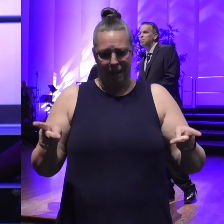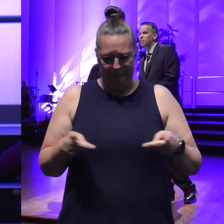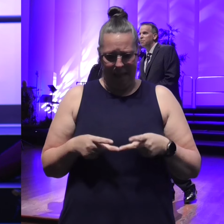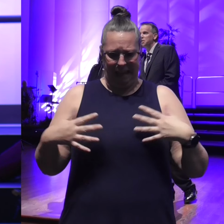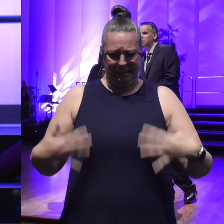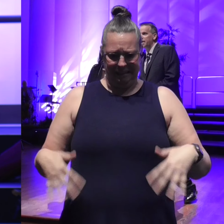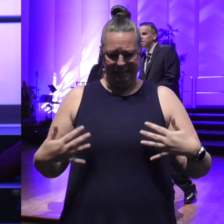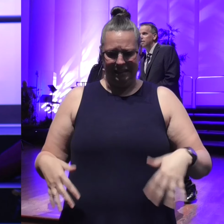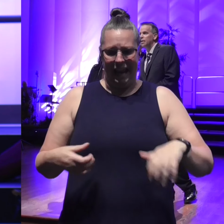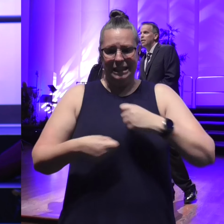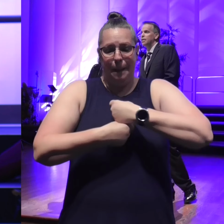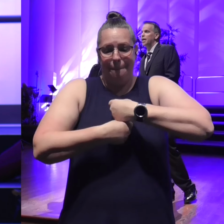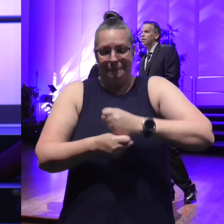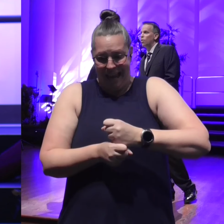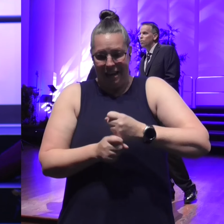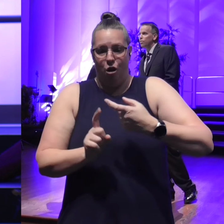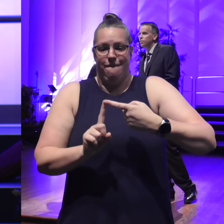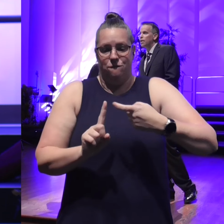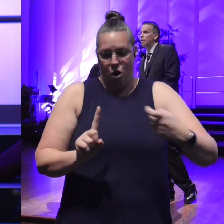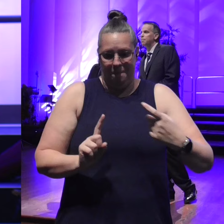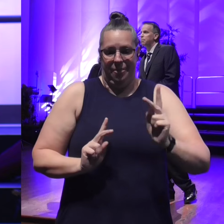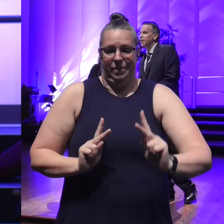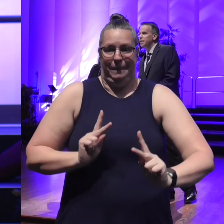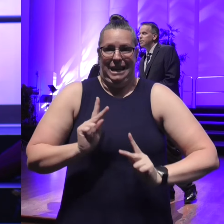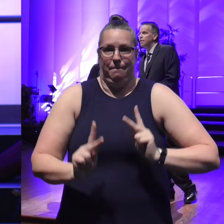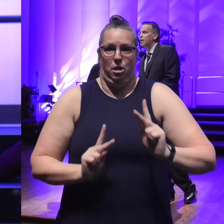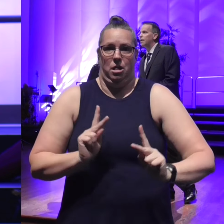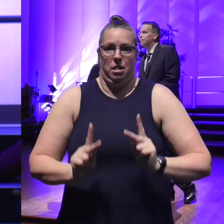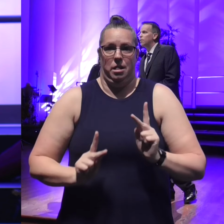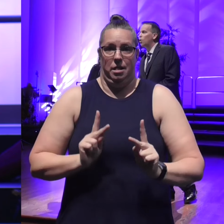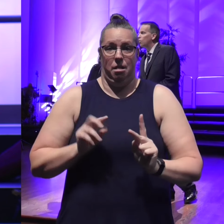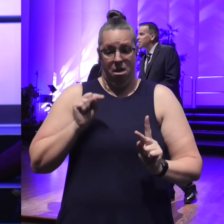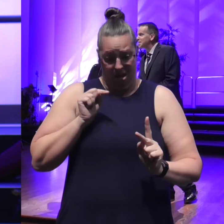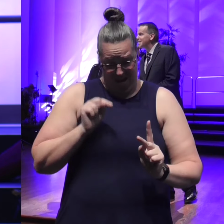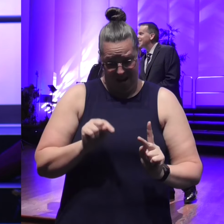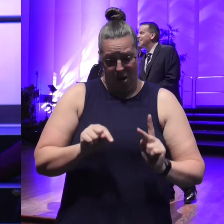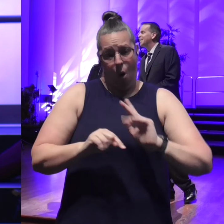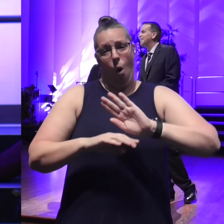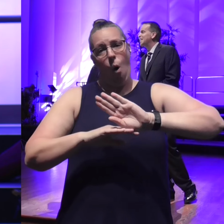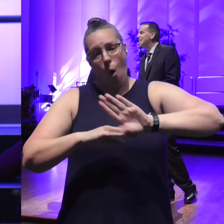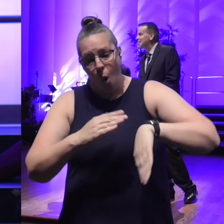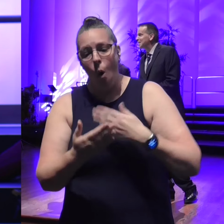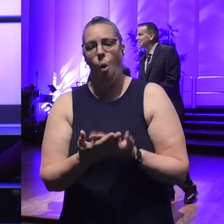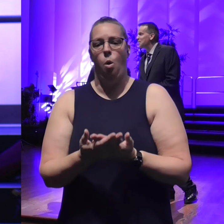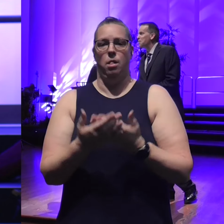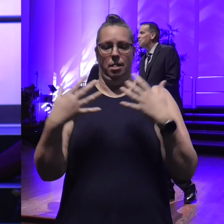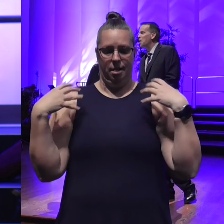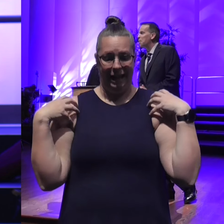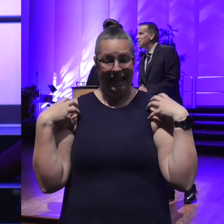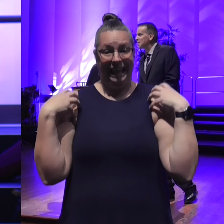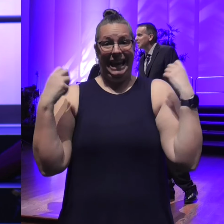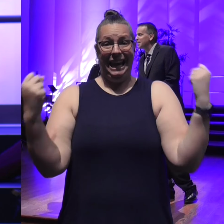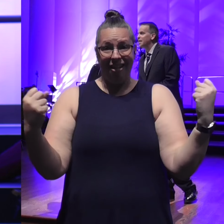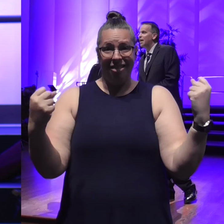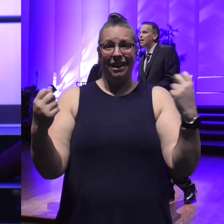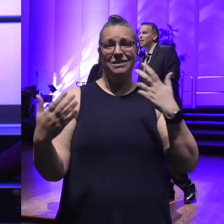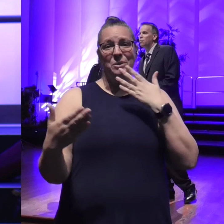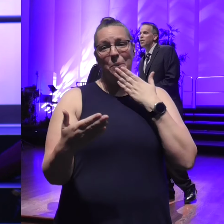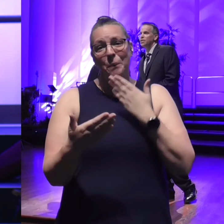the people of this place, that holds a place of wholeness, healing,